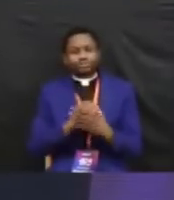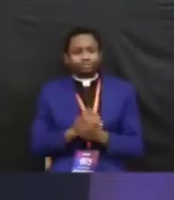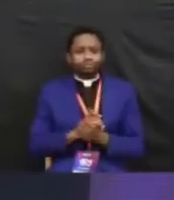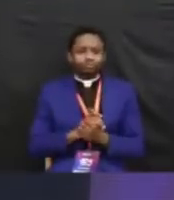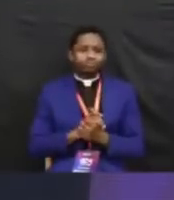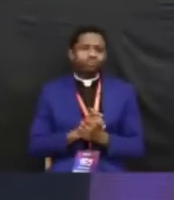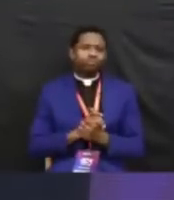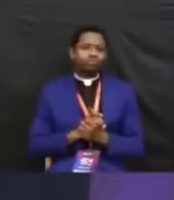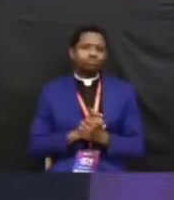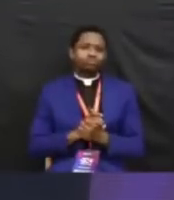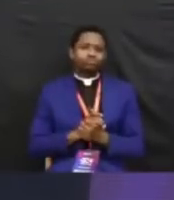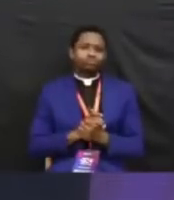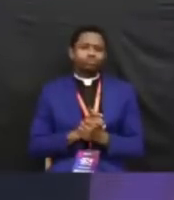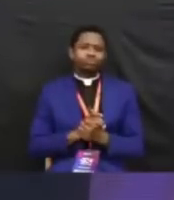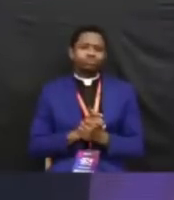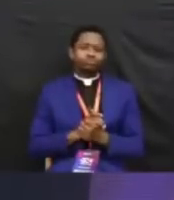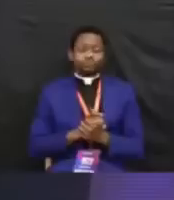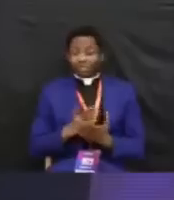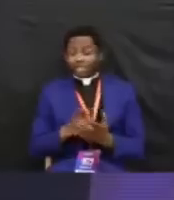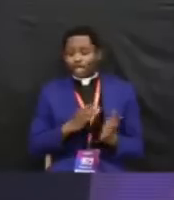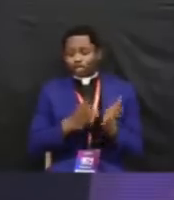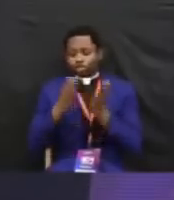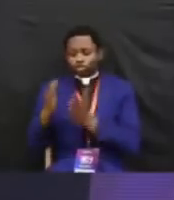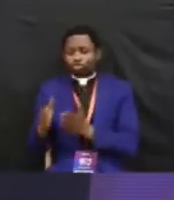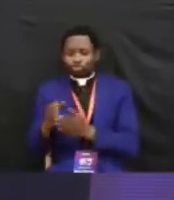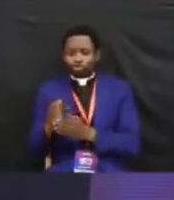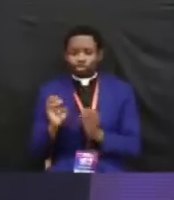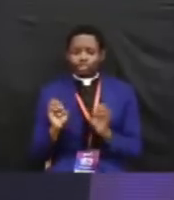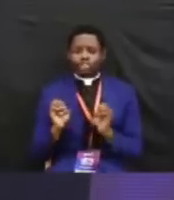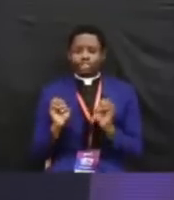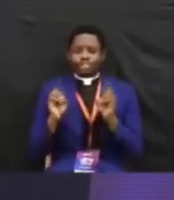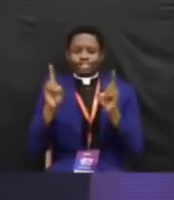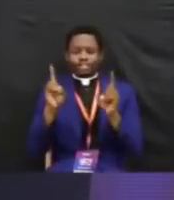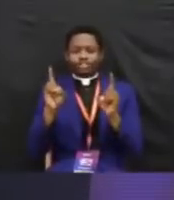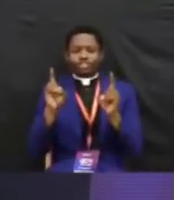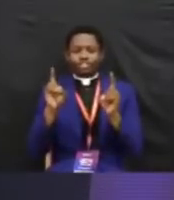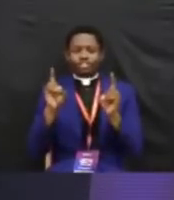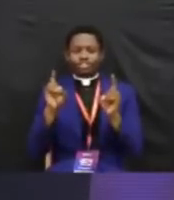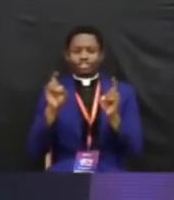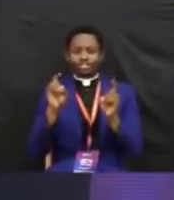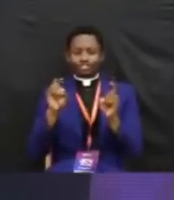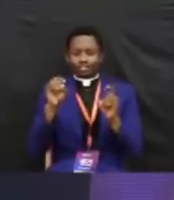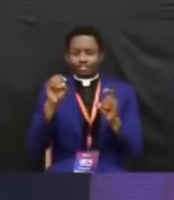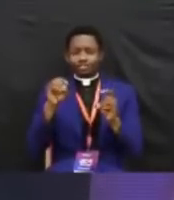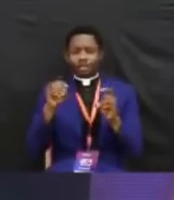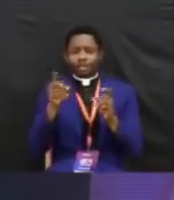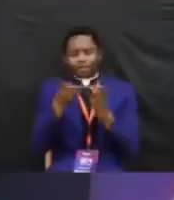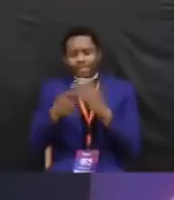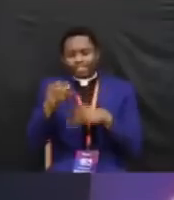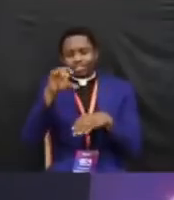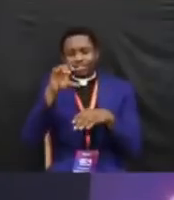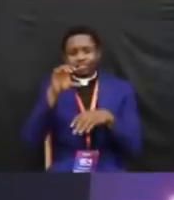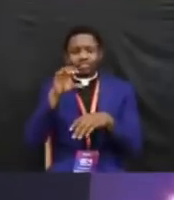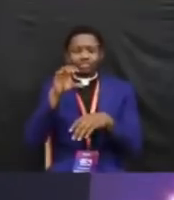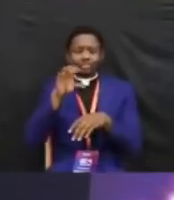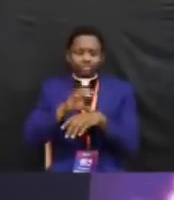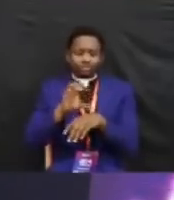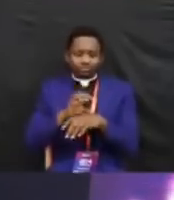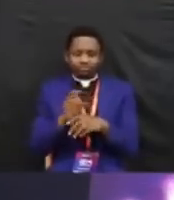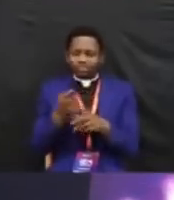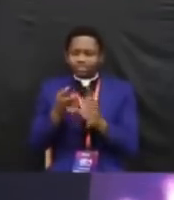education units of the church of Pentecost. I'm talking about the higher education institutions. Let's start with Pentecost